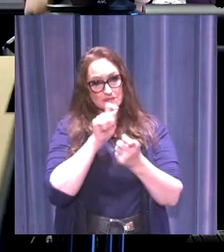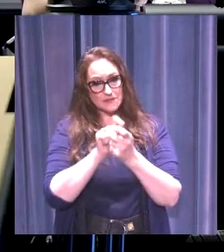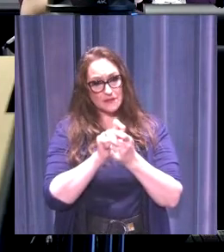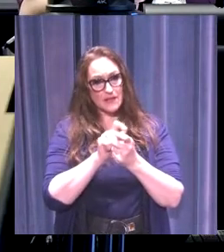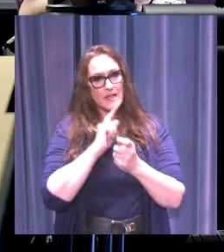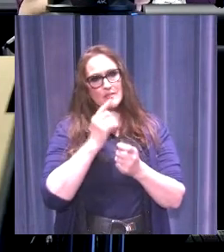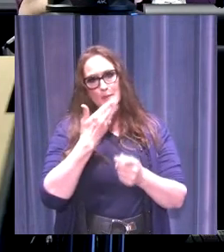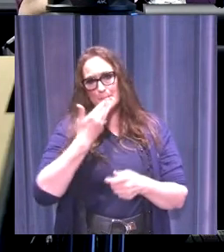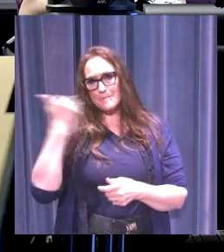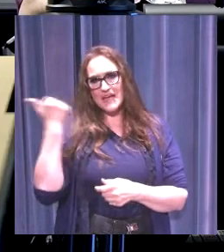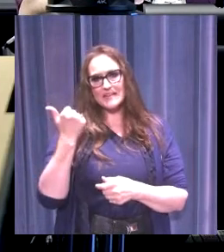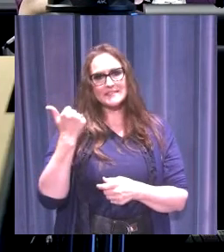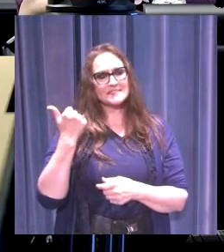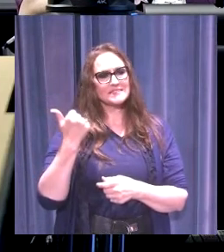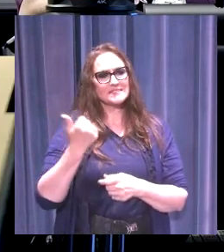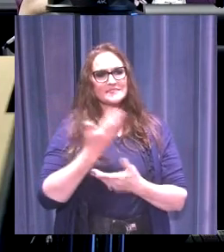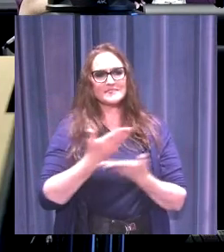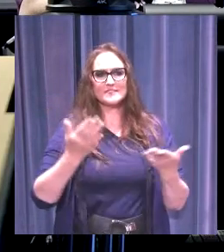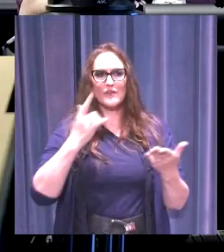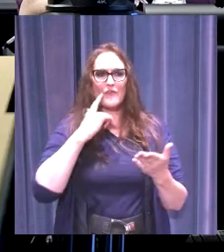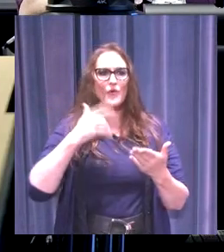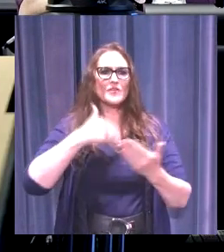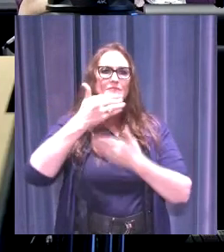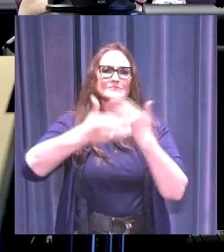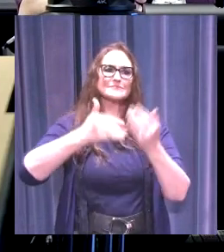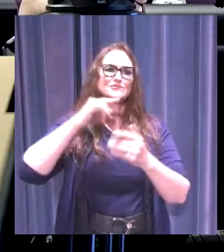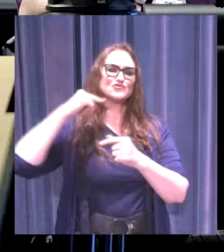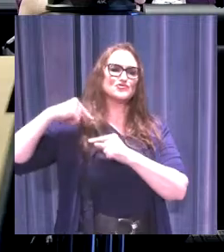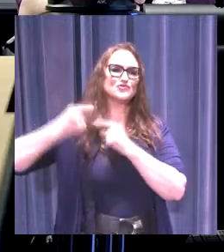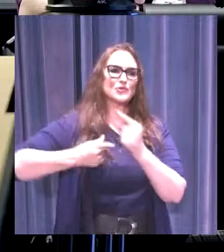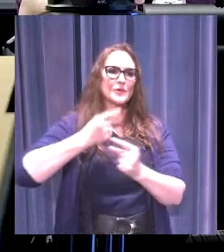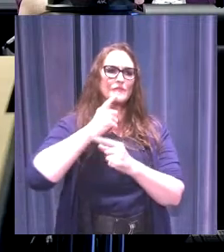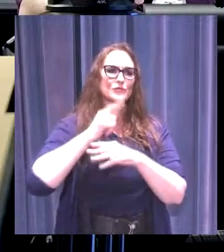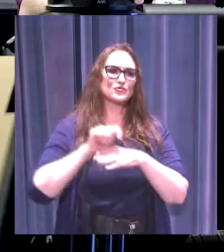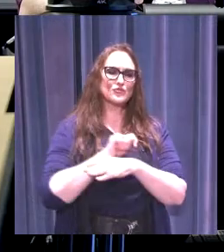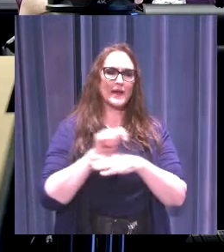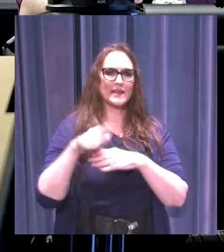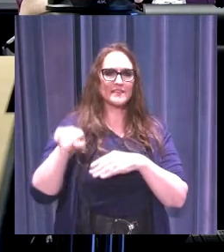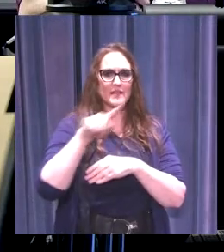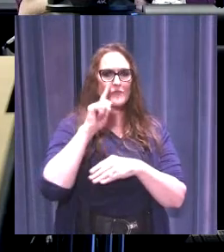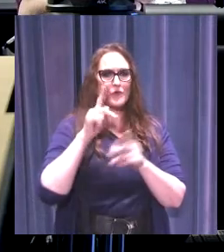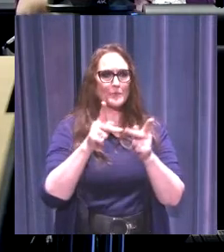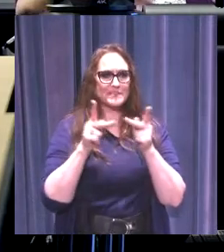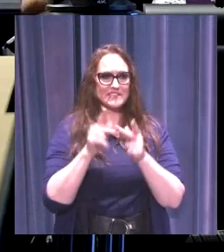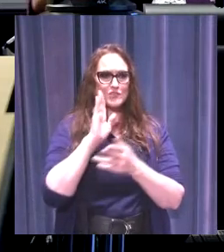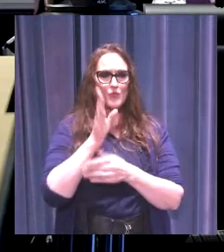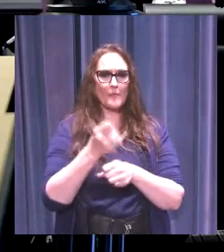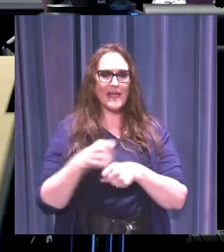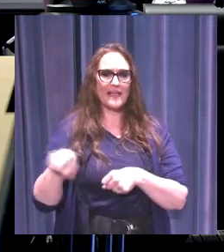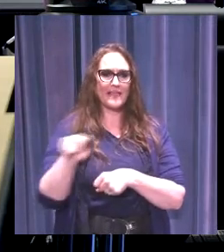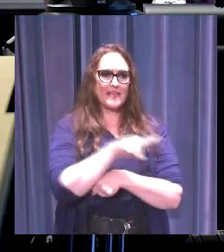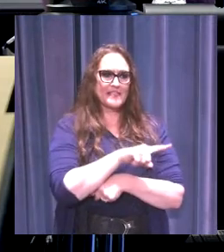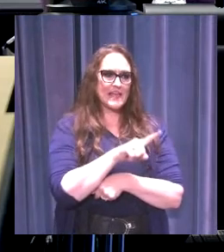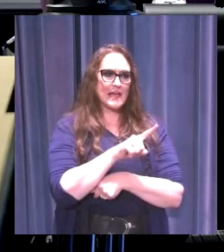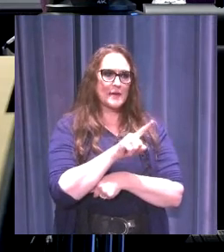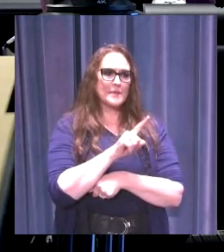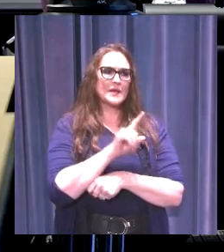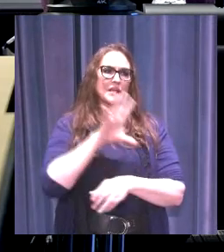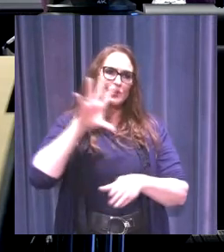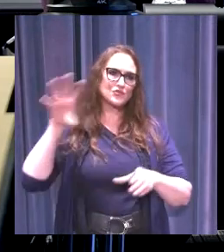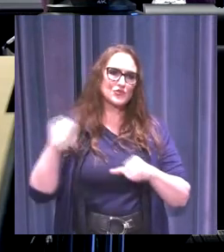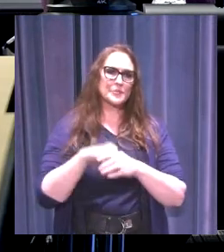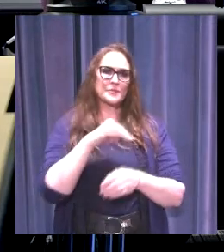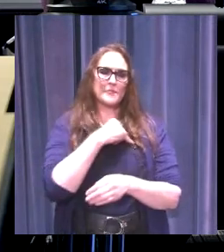are the best bet for the coming generation with regards to training them for positions that will make them contributing members